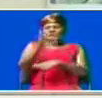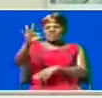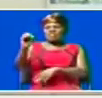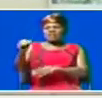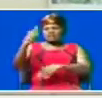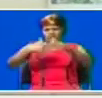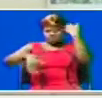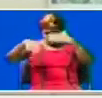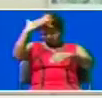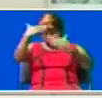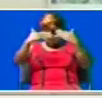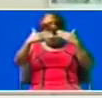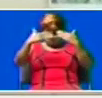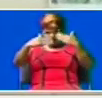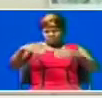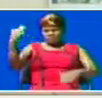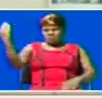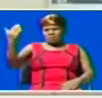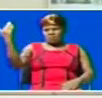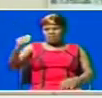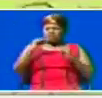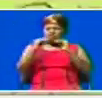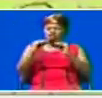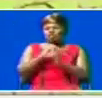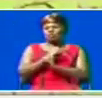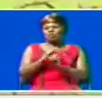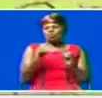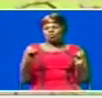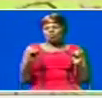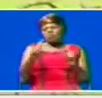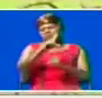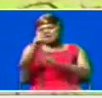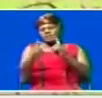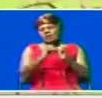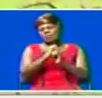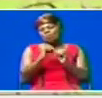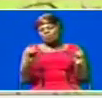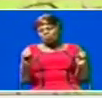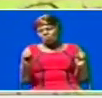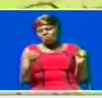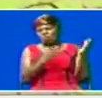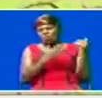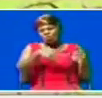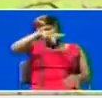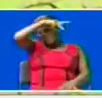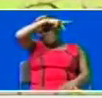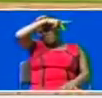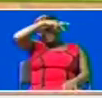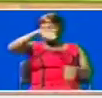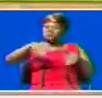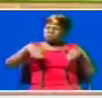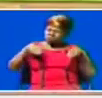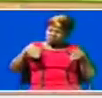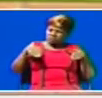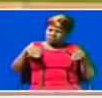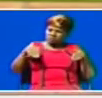universities across the nation. The lecturers are not teaching, setting exams or giving them. Those hoping to graduate may have to wait a